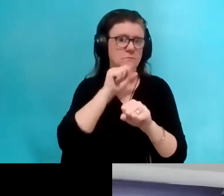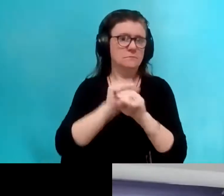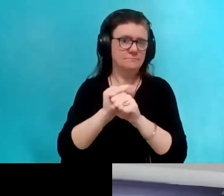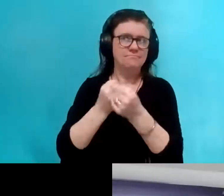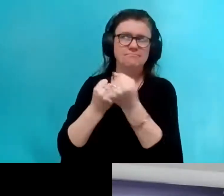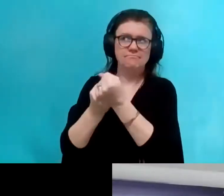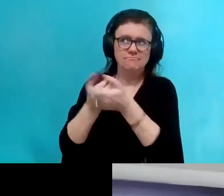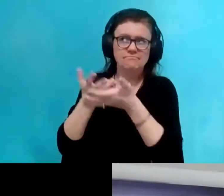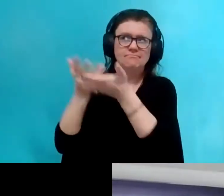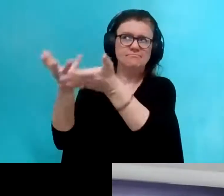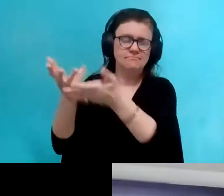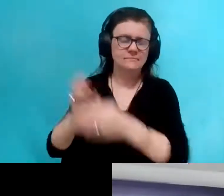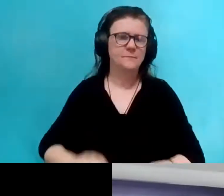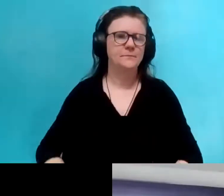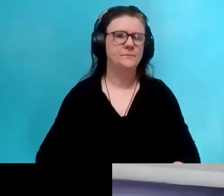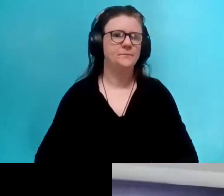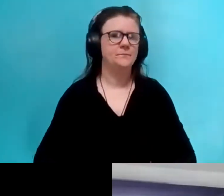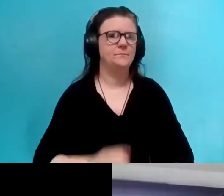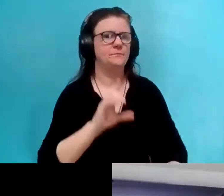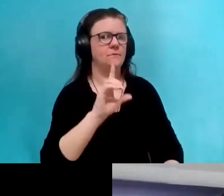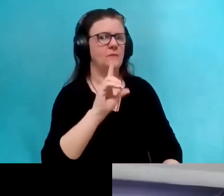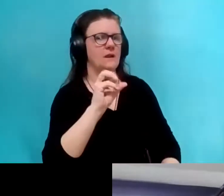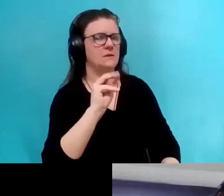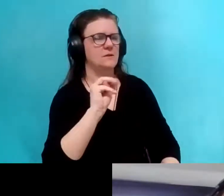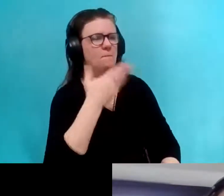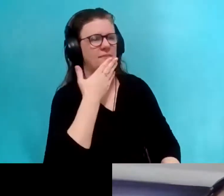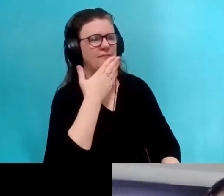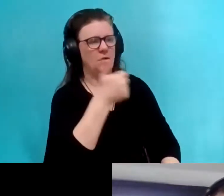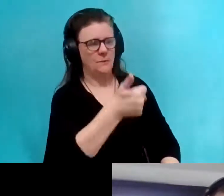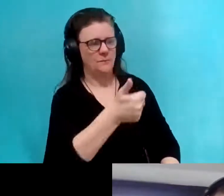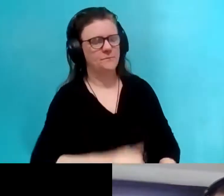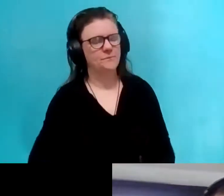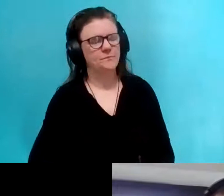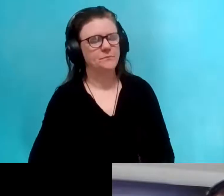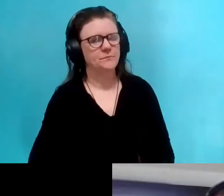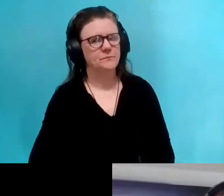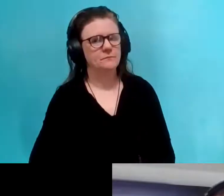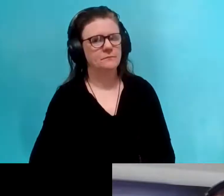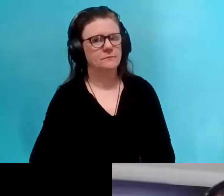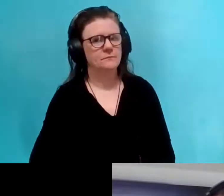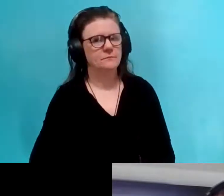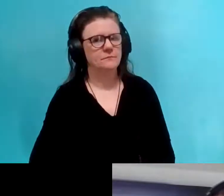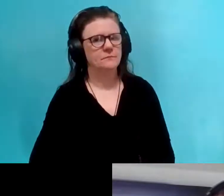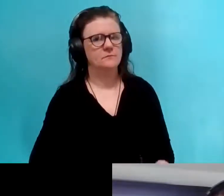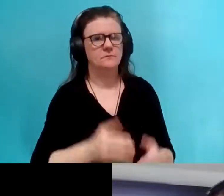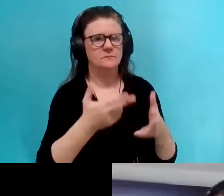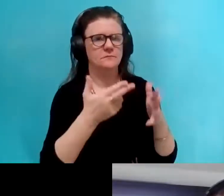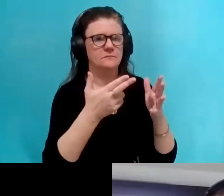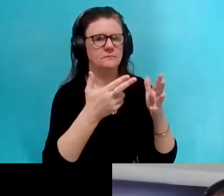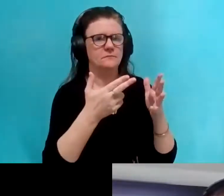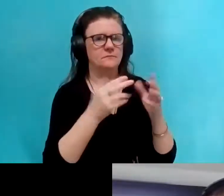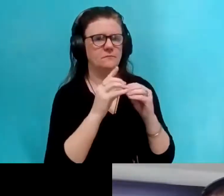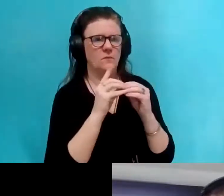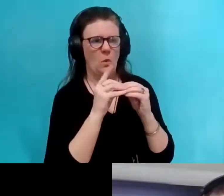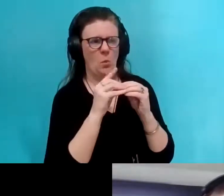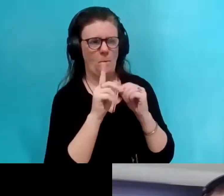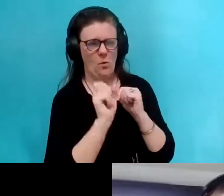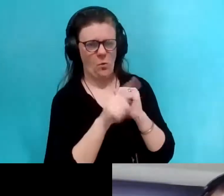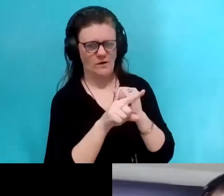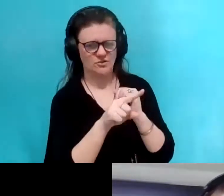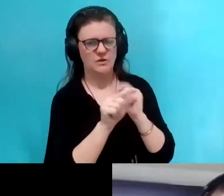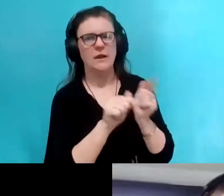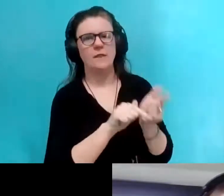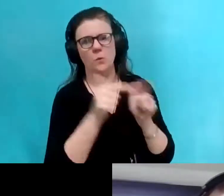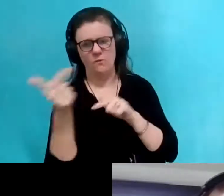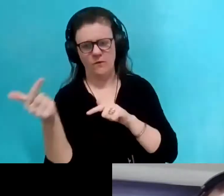forward. It's great, thank you, Manazza. Just in the interest of time, I'm going to take one more question before we move